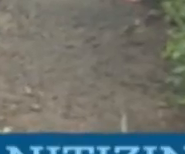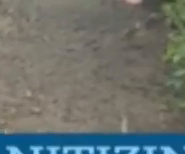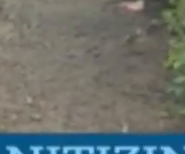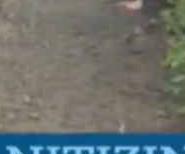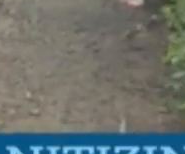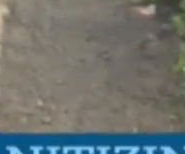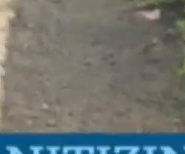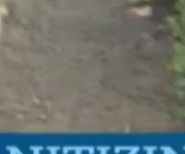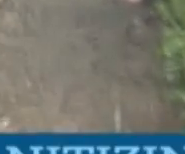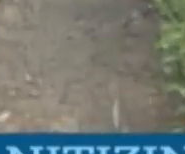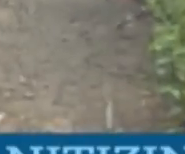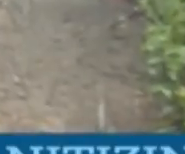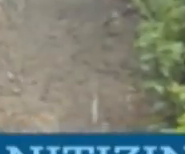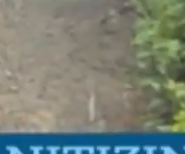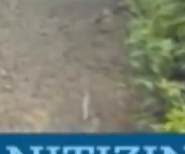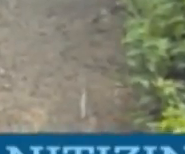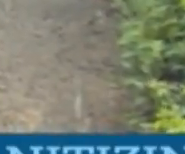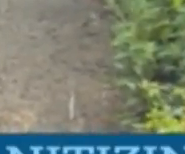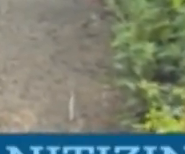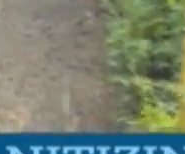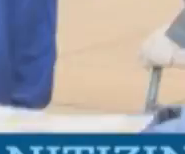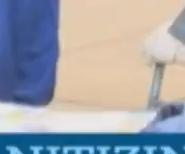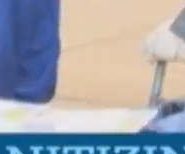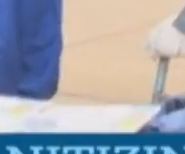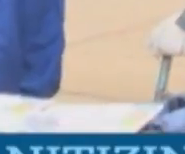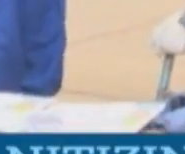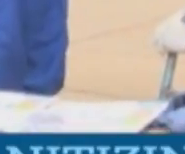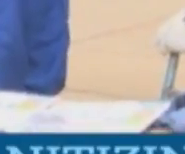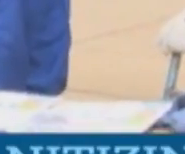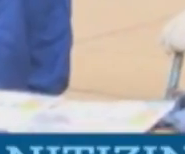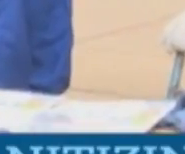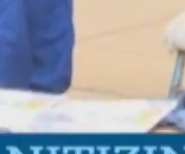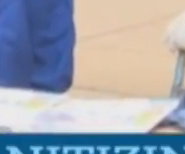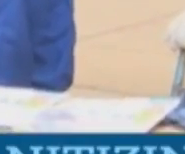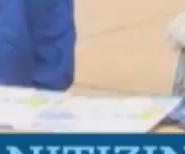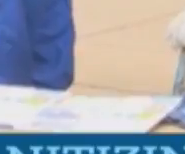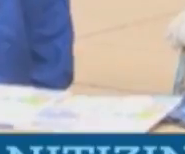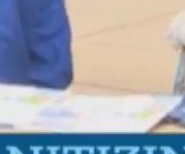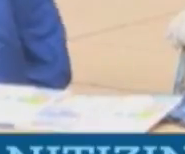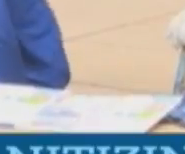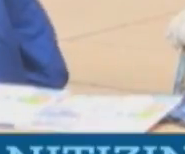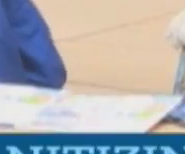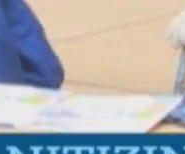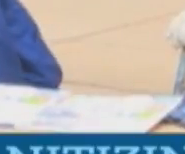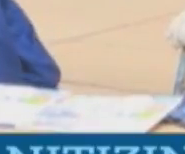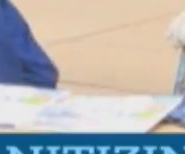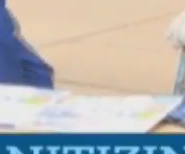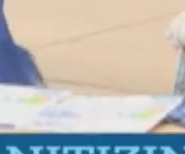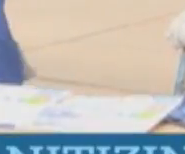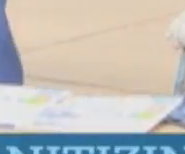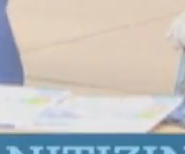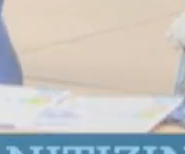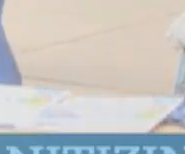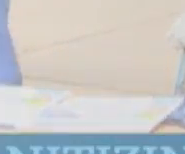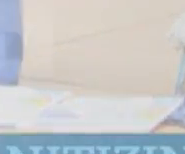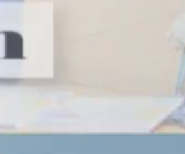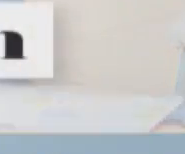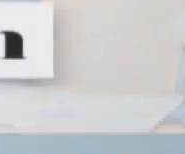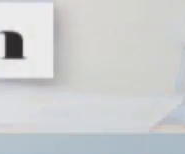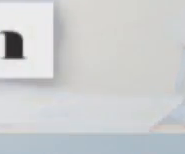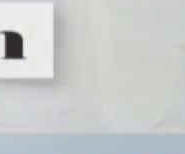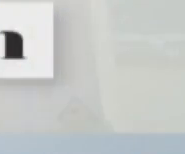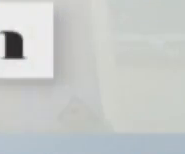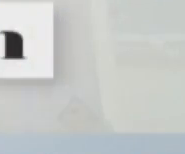wear their masks at all times. NMG is proud to be able to safely meet your information needs. Stay